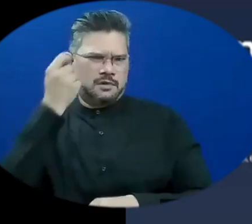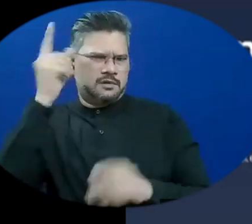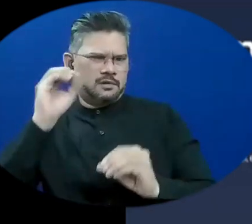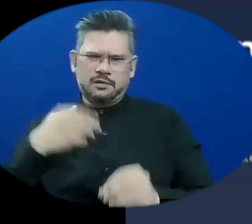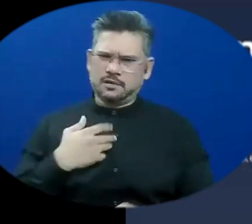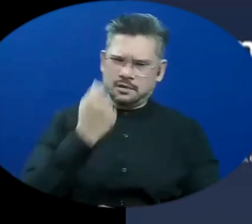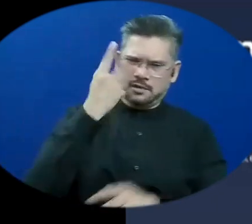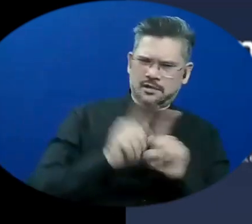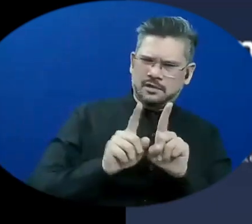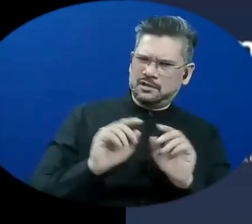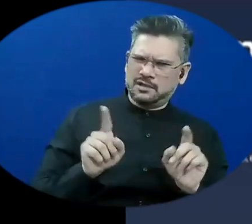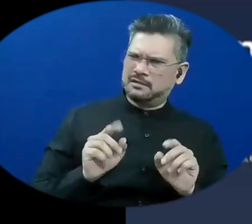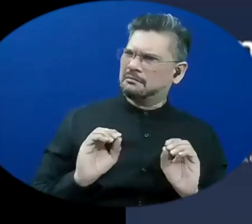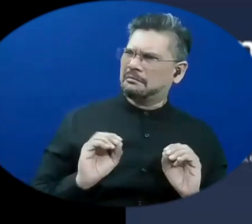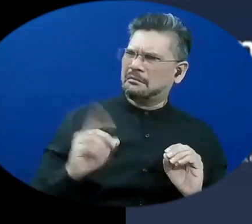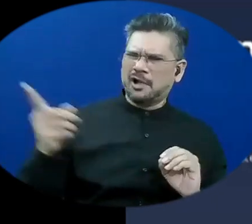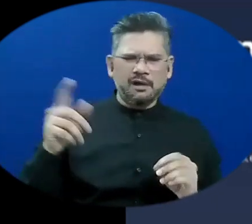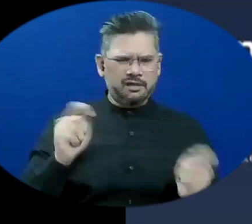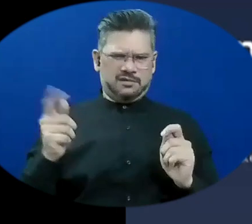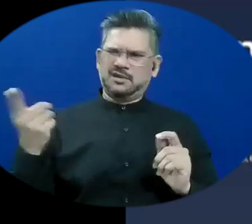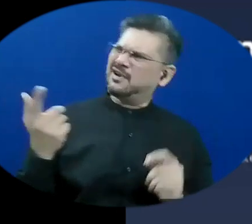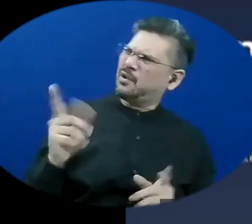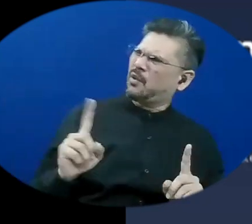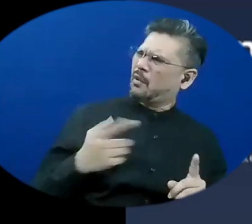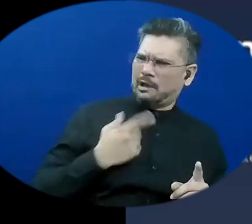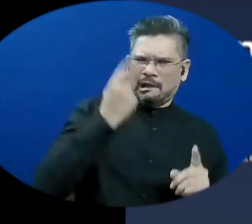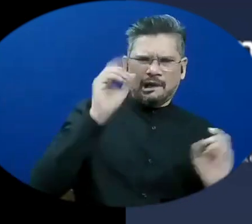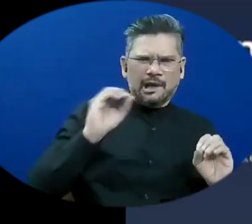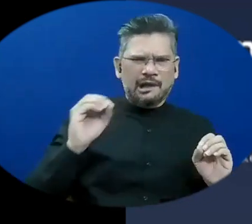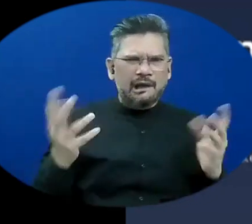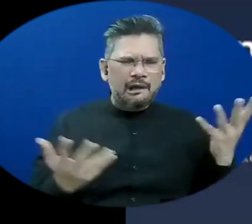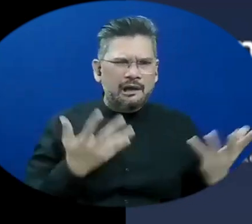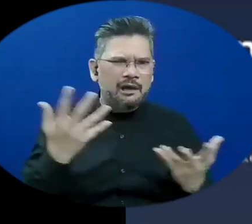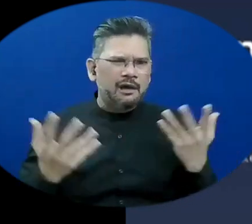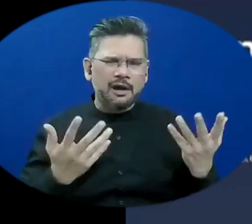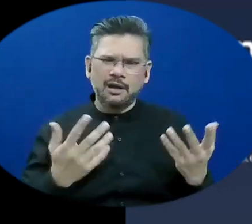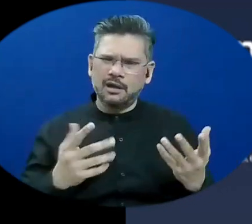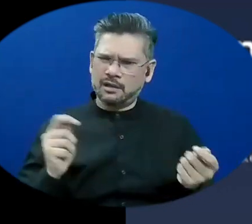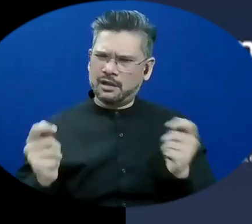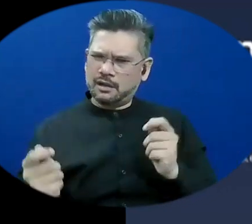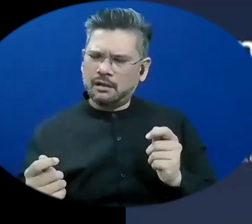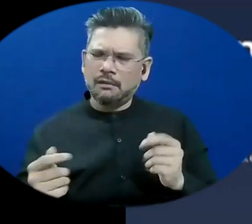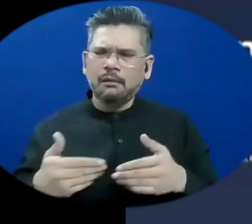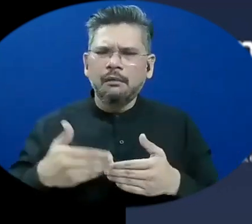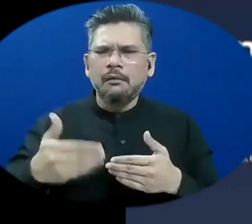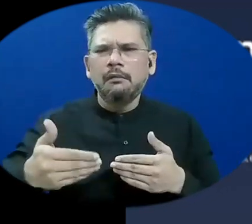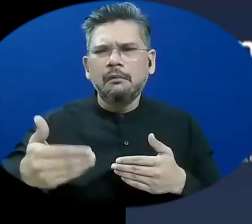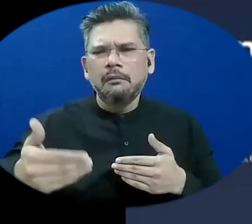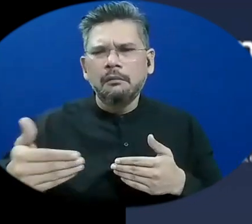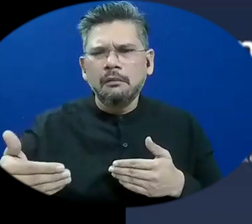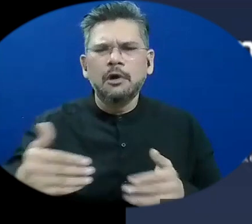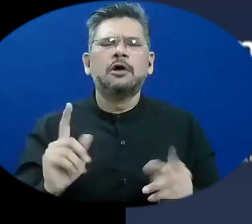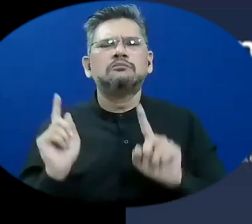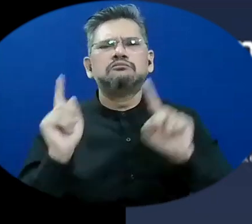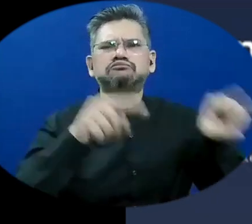understand what was going on with her. Eventually, the doctors were able to give us some